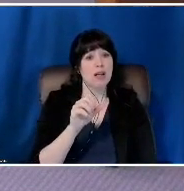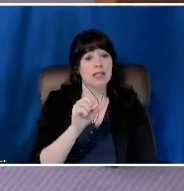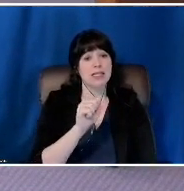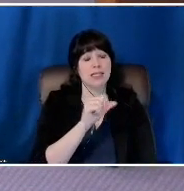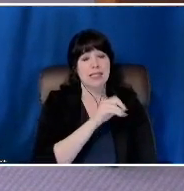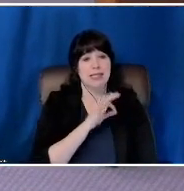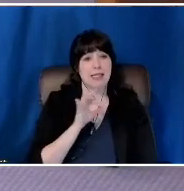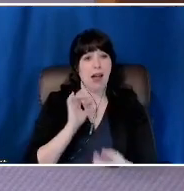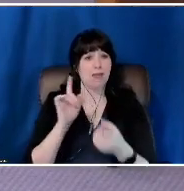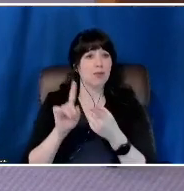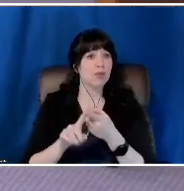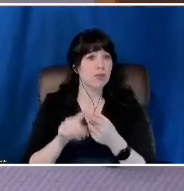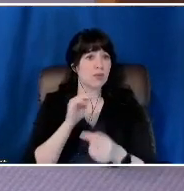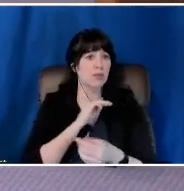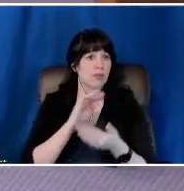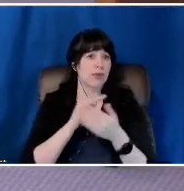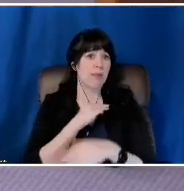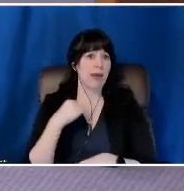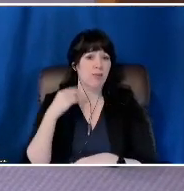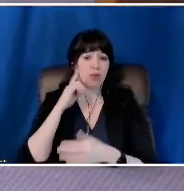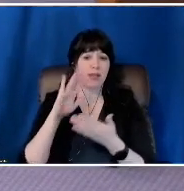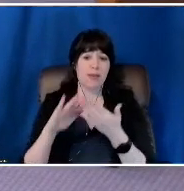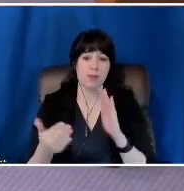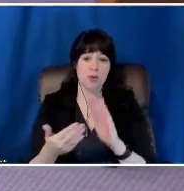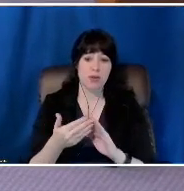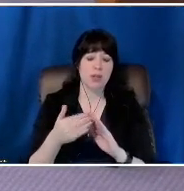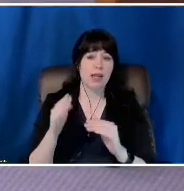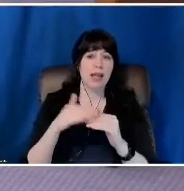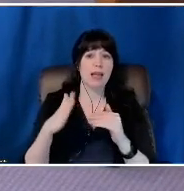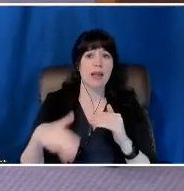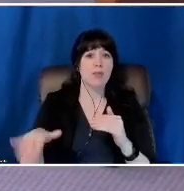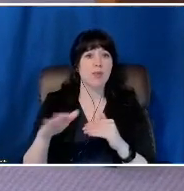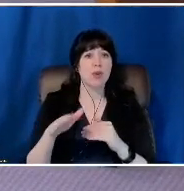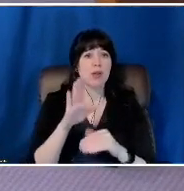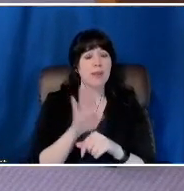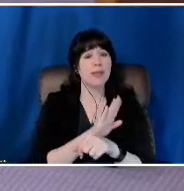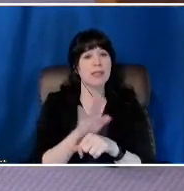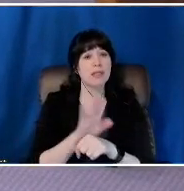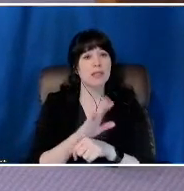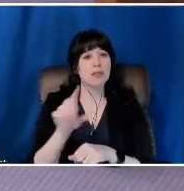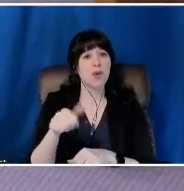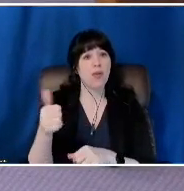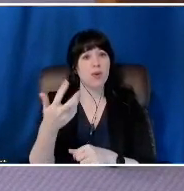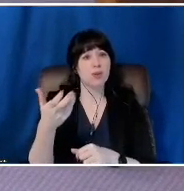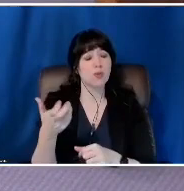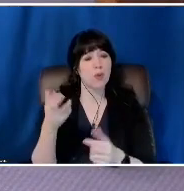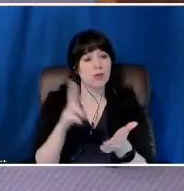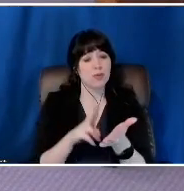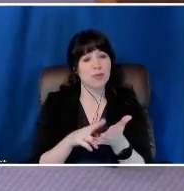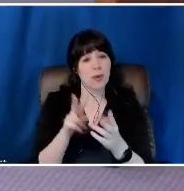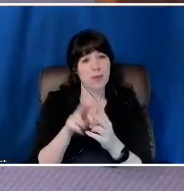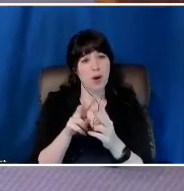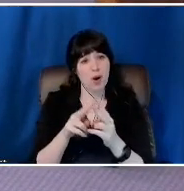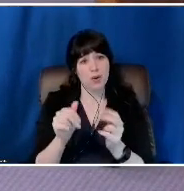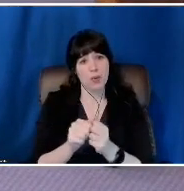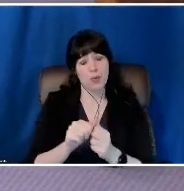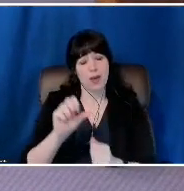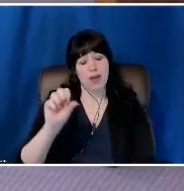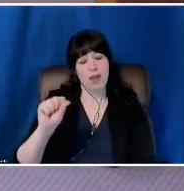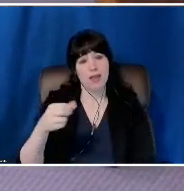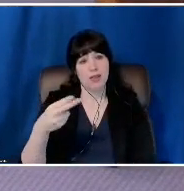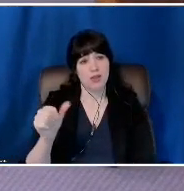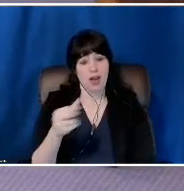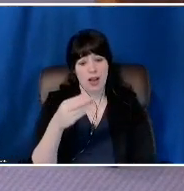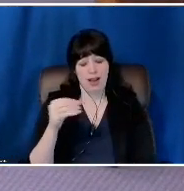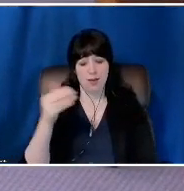community, neighborhoods, businesses, or others who might want to partner with Shaw in welcoming the groundbreaking of